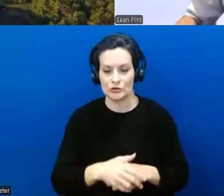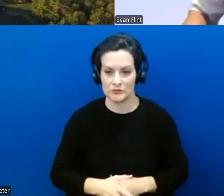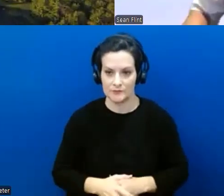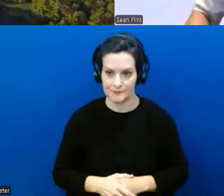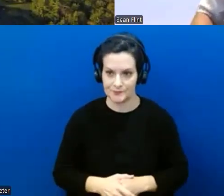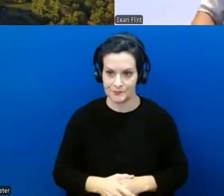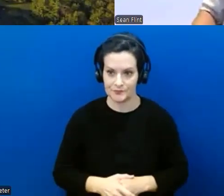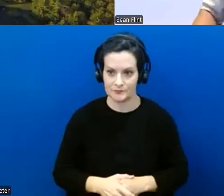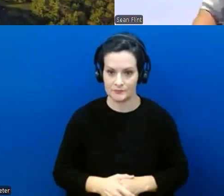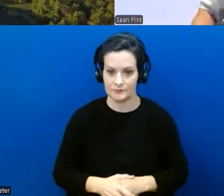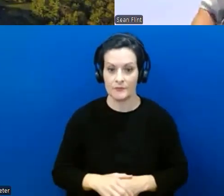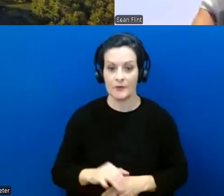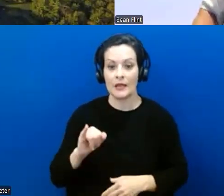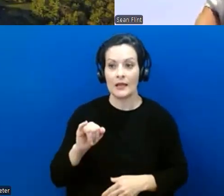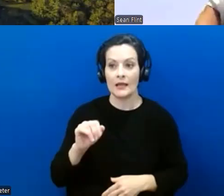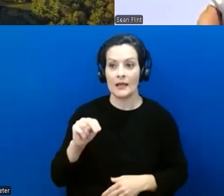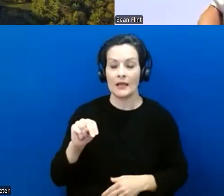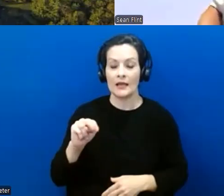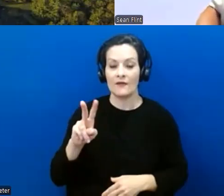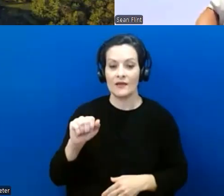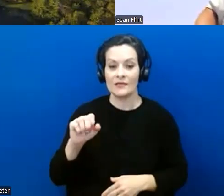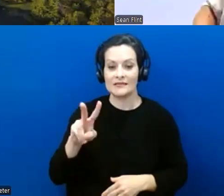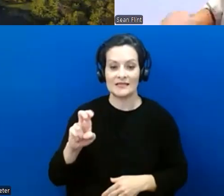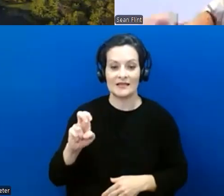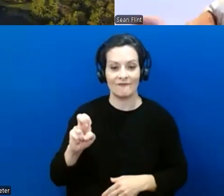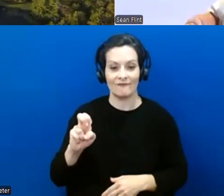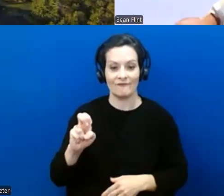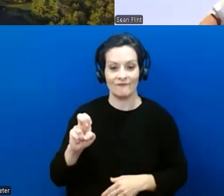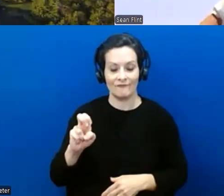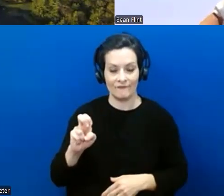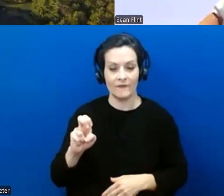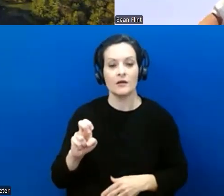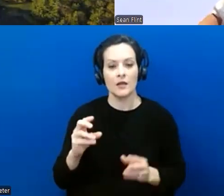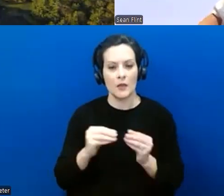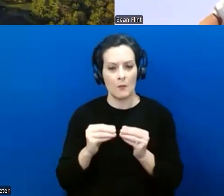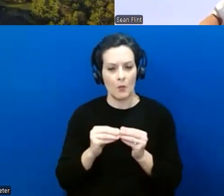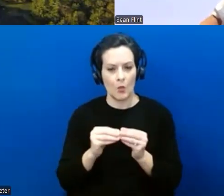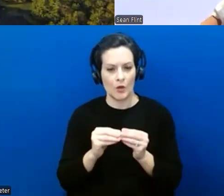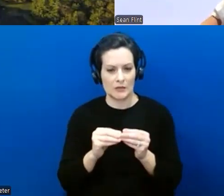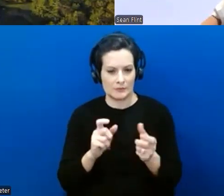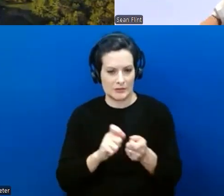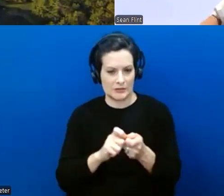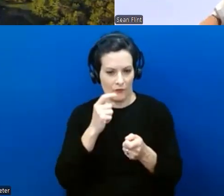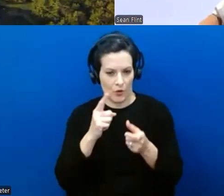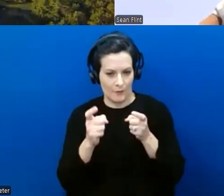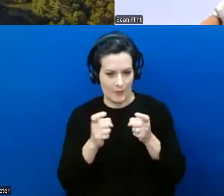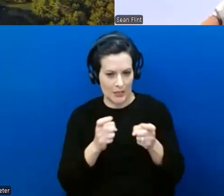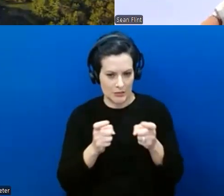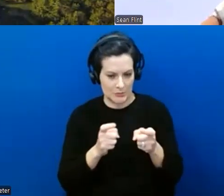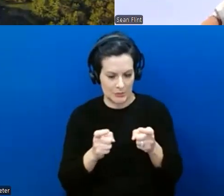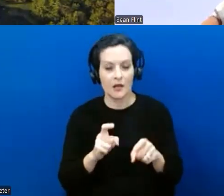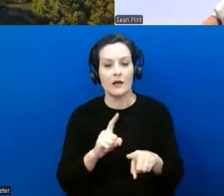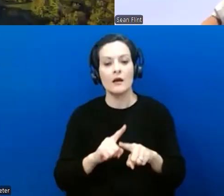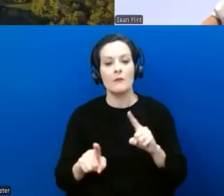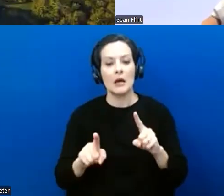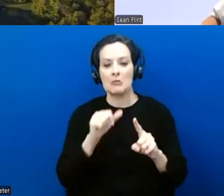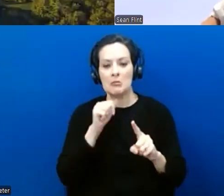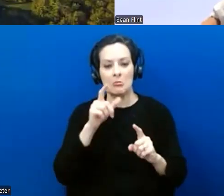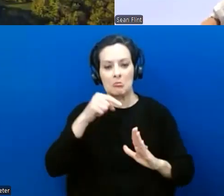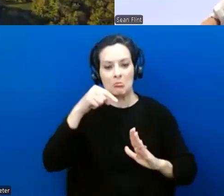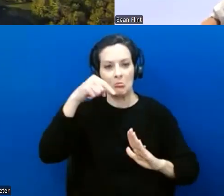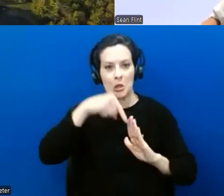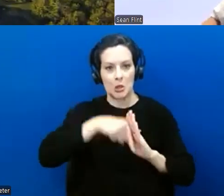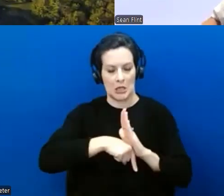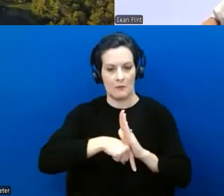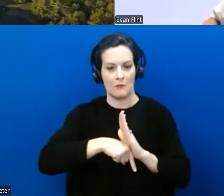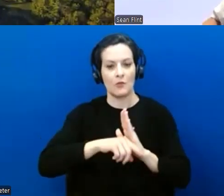around invasives, and they were a little bit management specific, but rather than delving that deep, let's back up